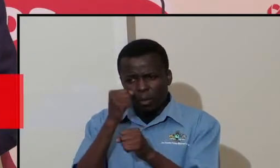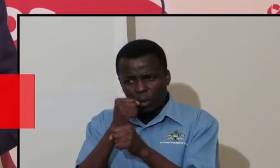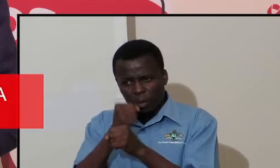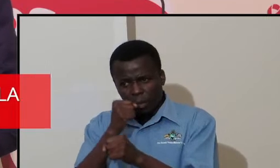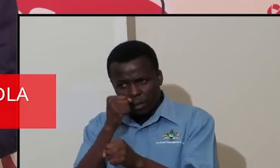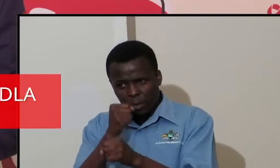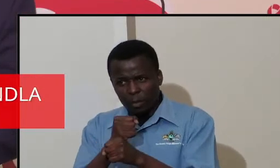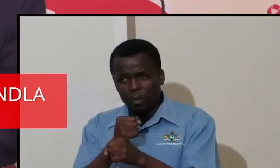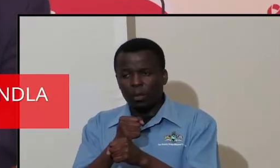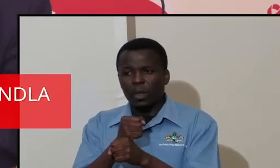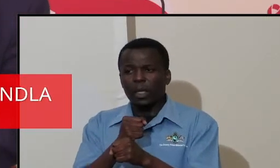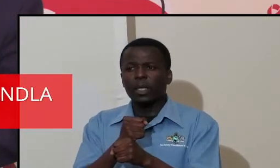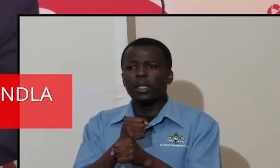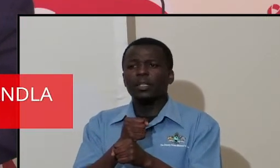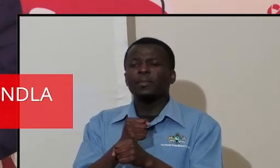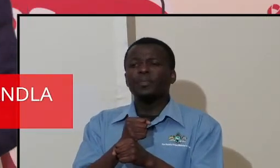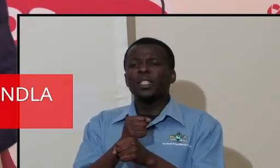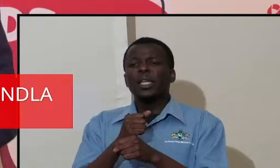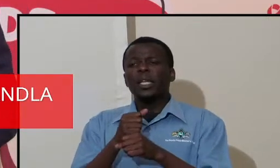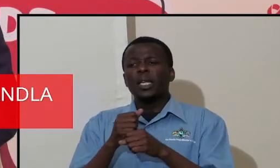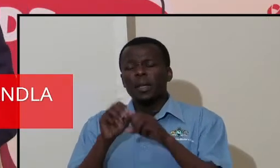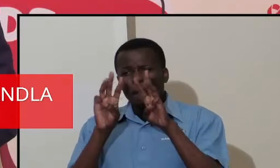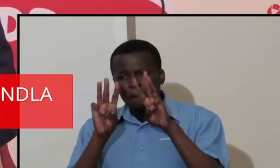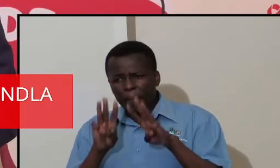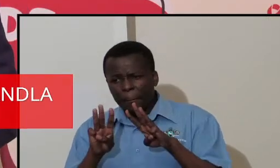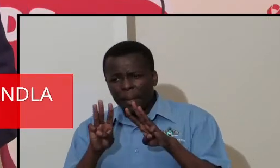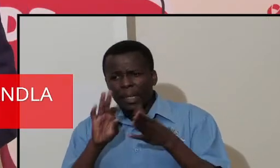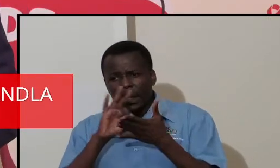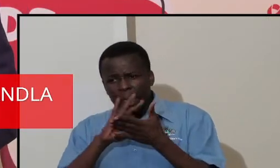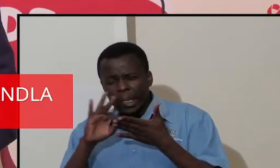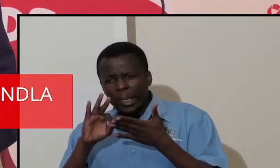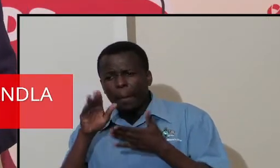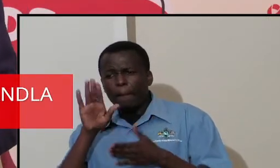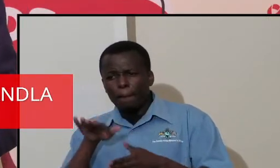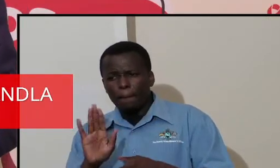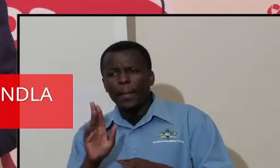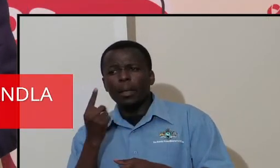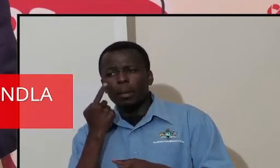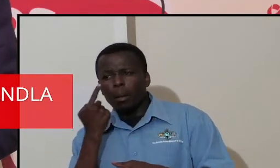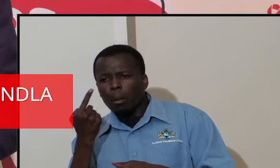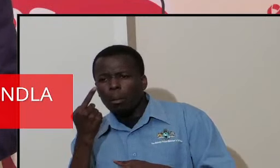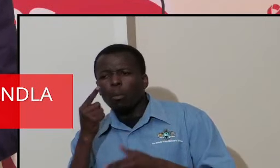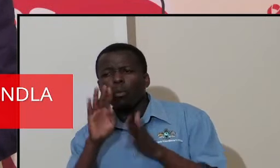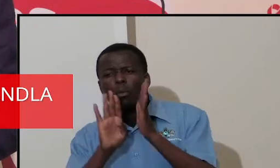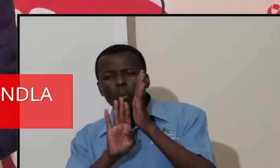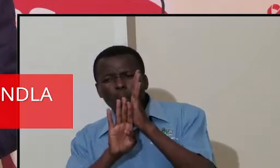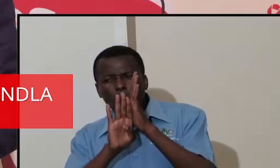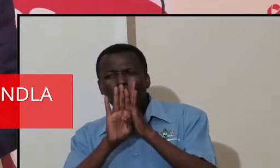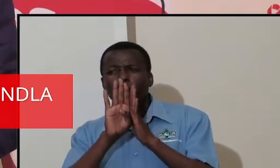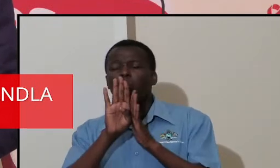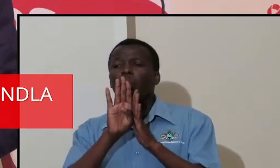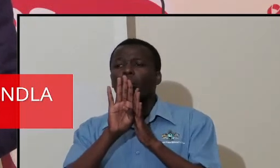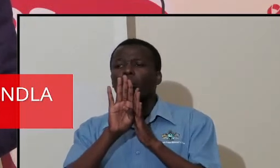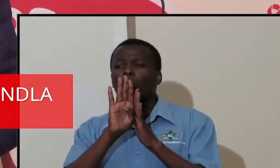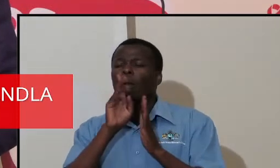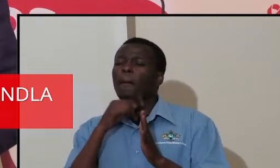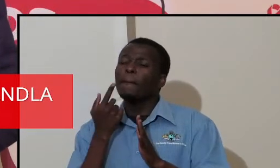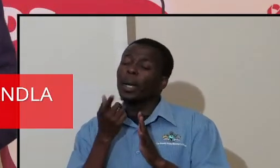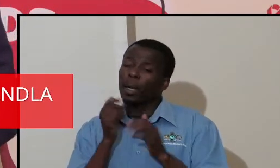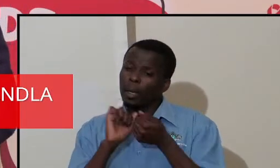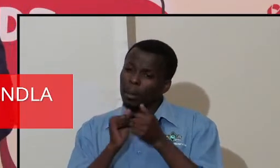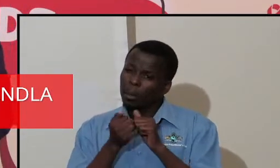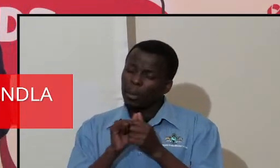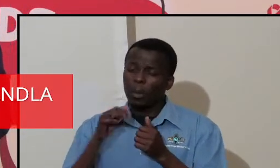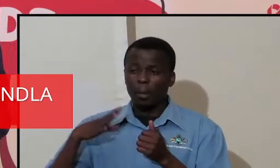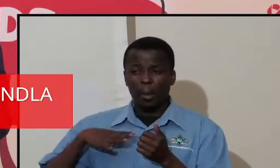where we see improvement in the way we work. However, there are still concerns that